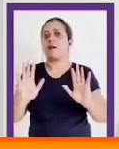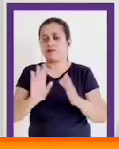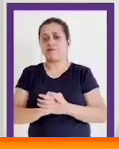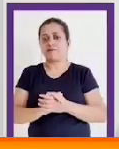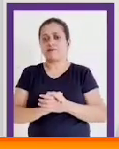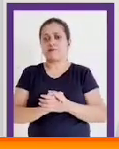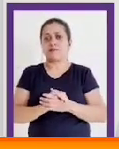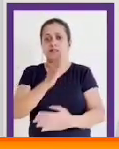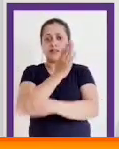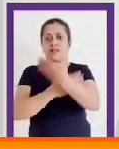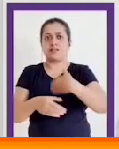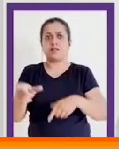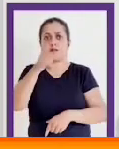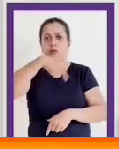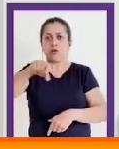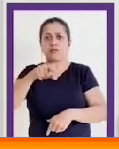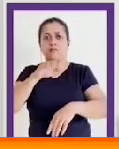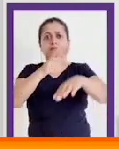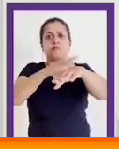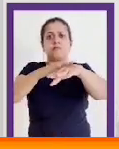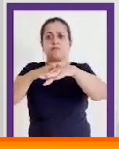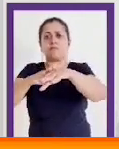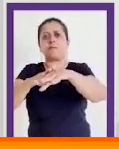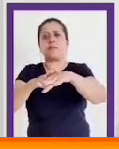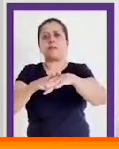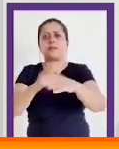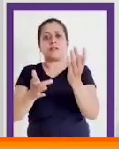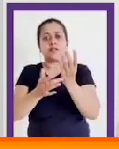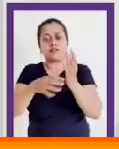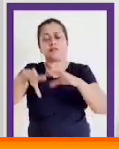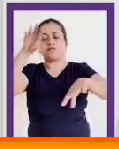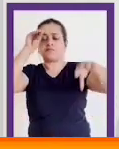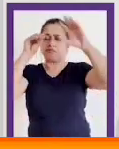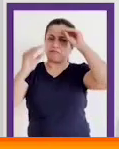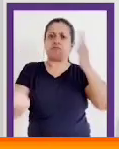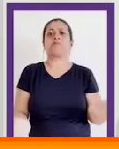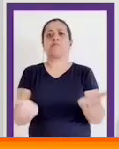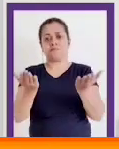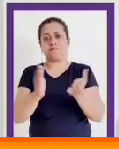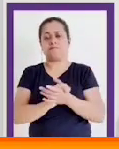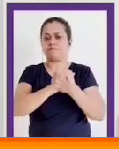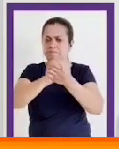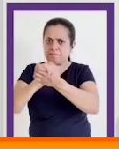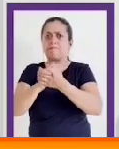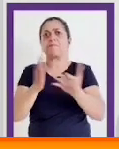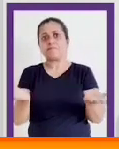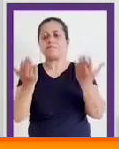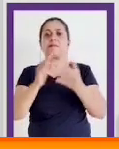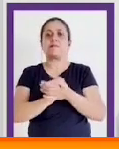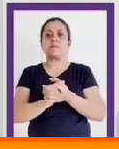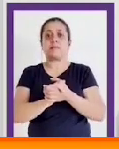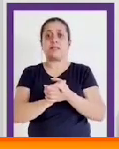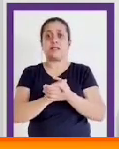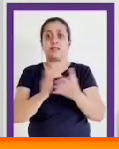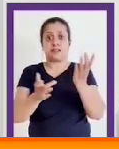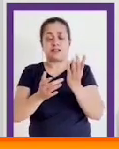will urge all the people with disabilities to make friendship with technology. It is